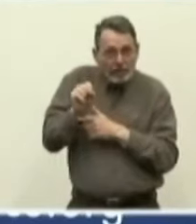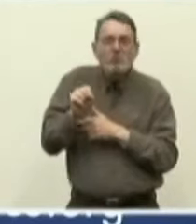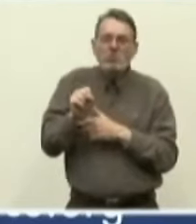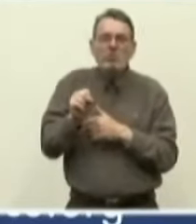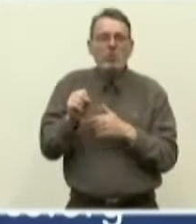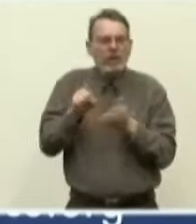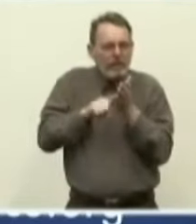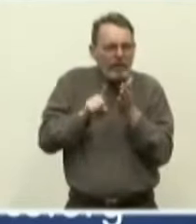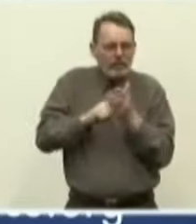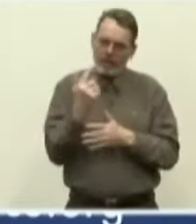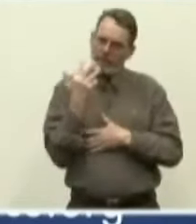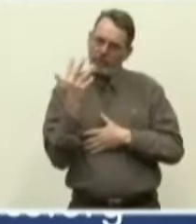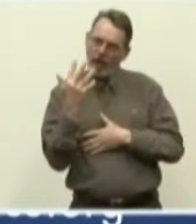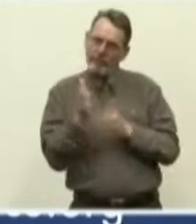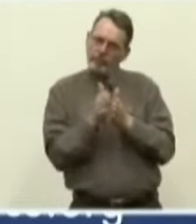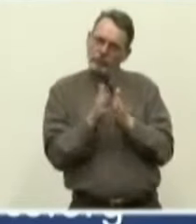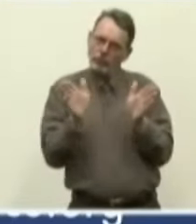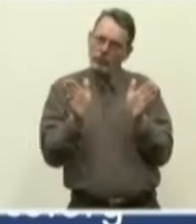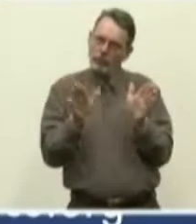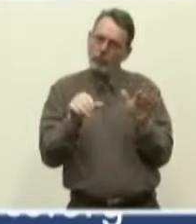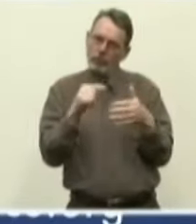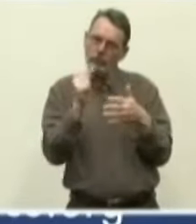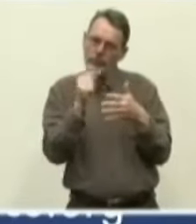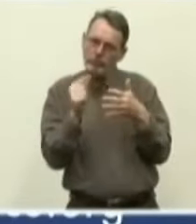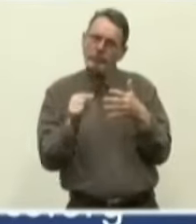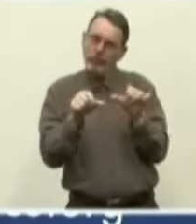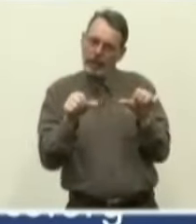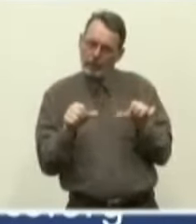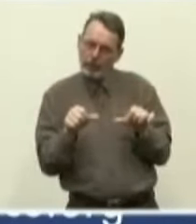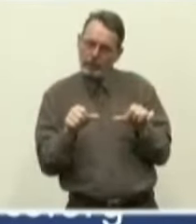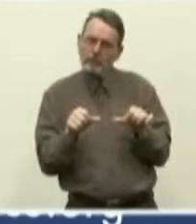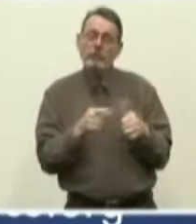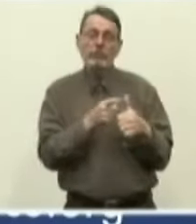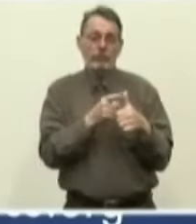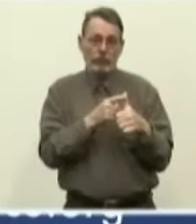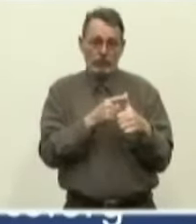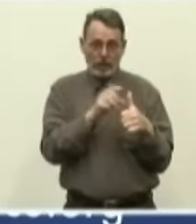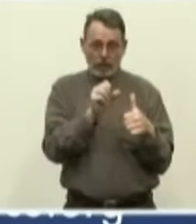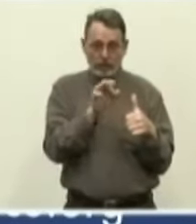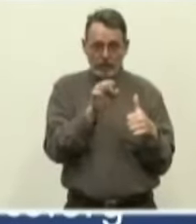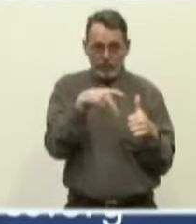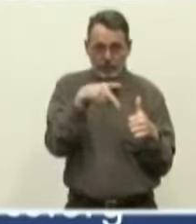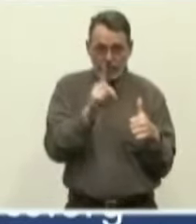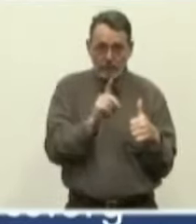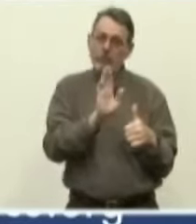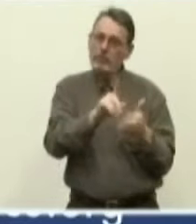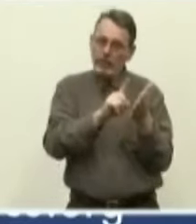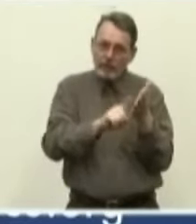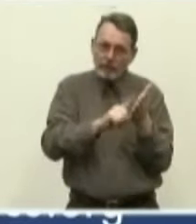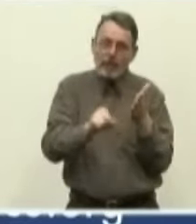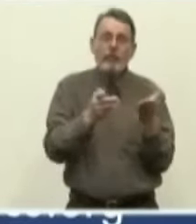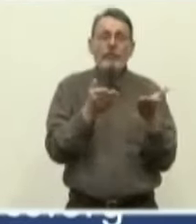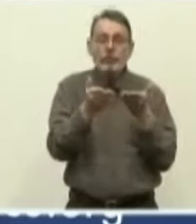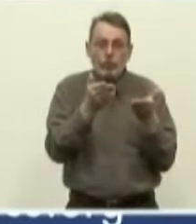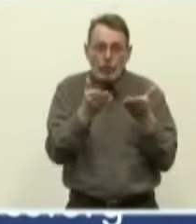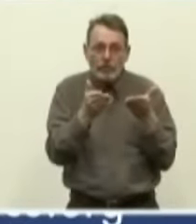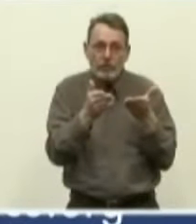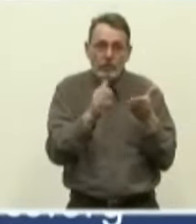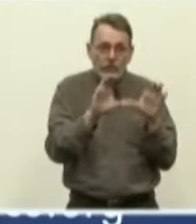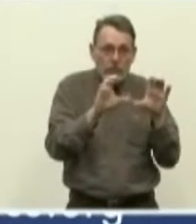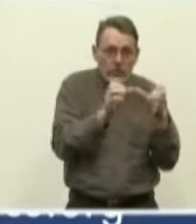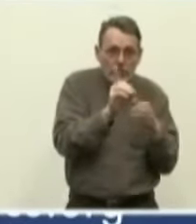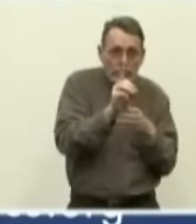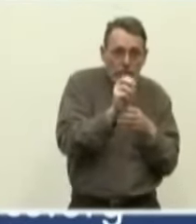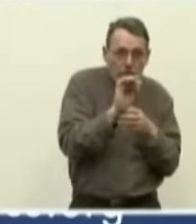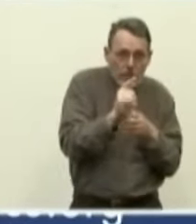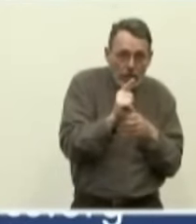of investigative responsibility. First, SFPD's Investigative Services Detail is the